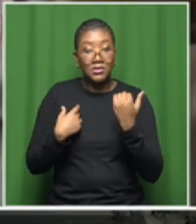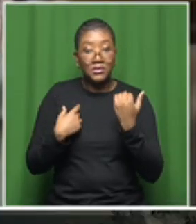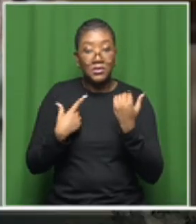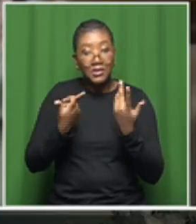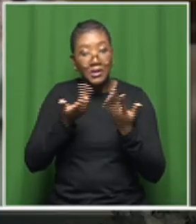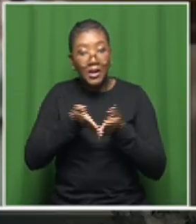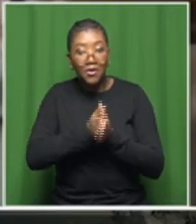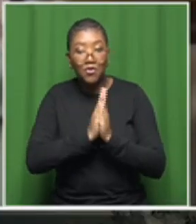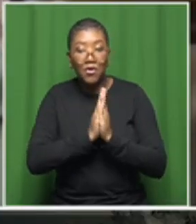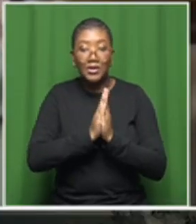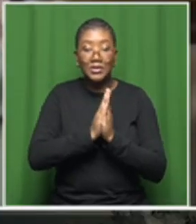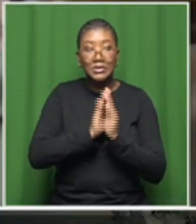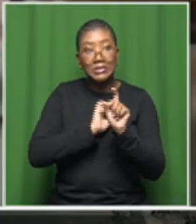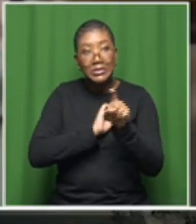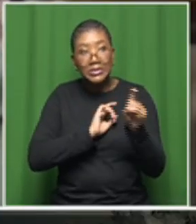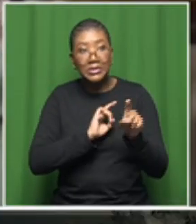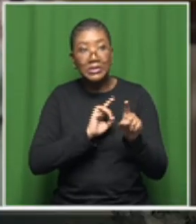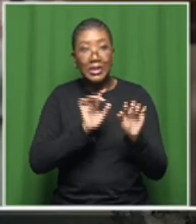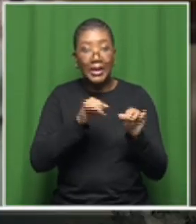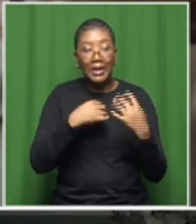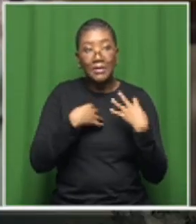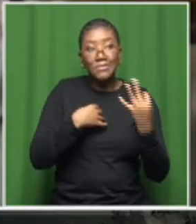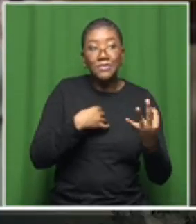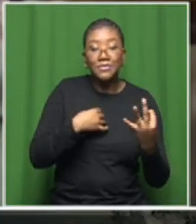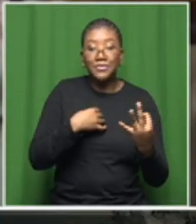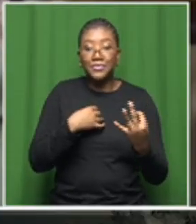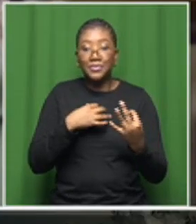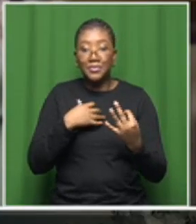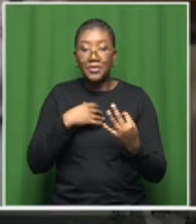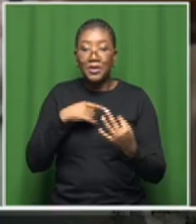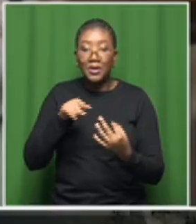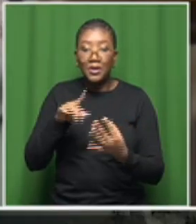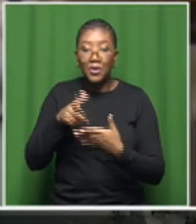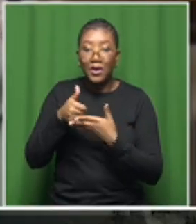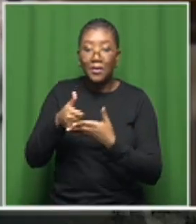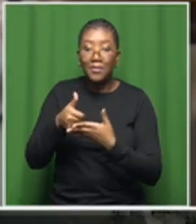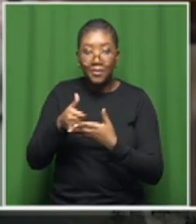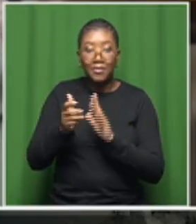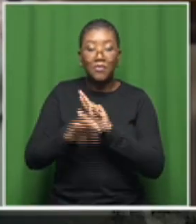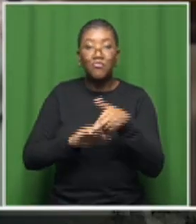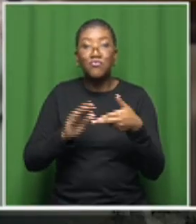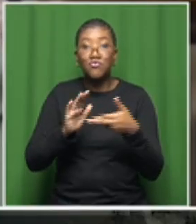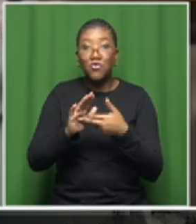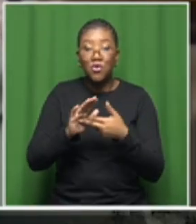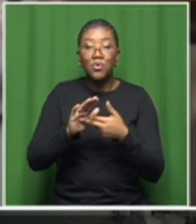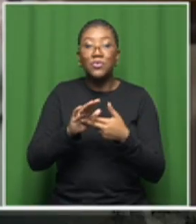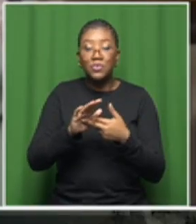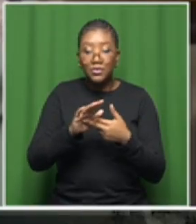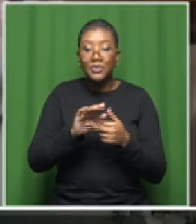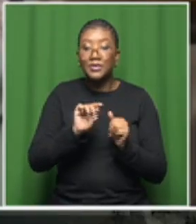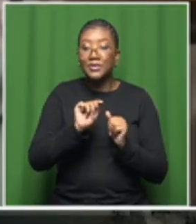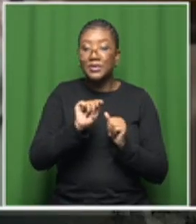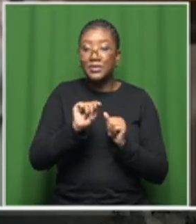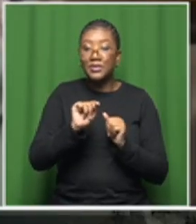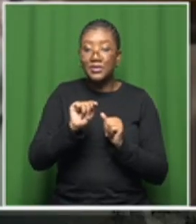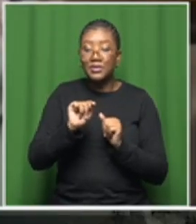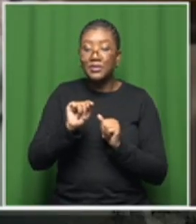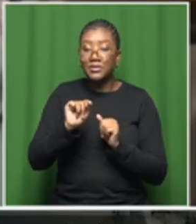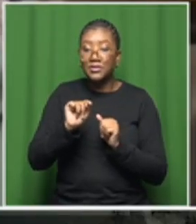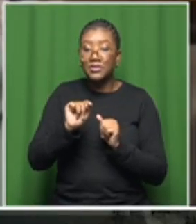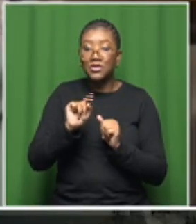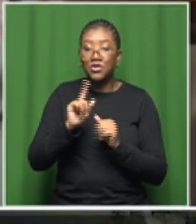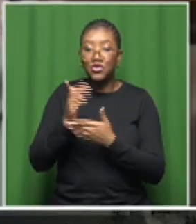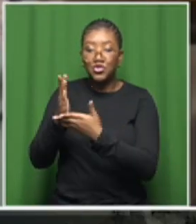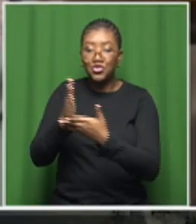a shortage in some areas? How do you distribute, the different role players as well to ensure that everything is covered?